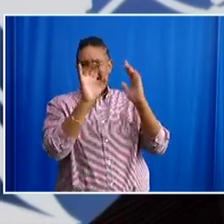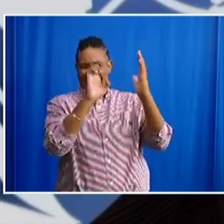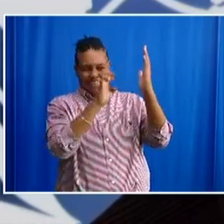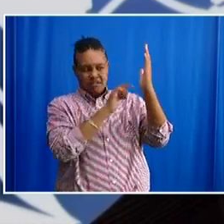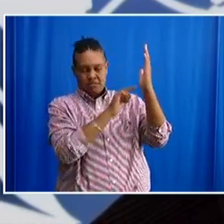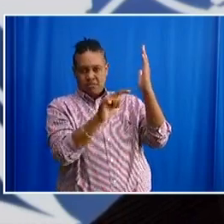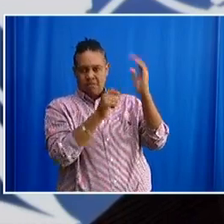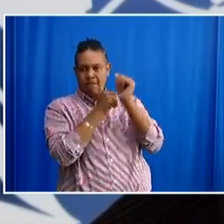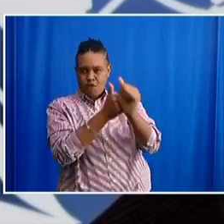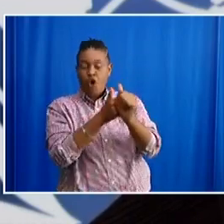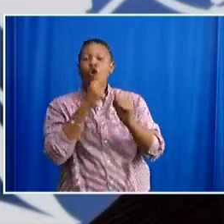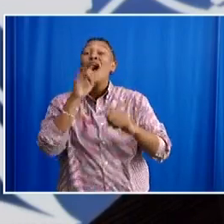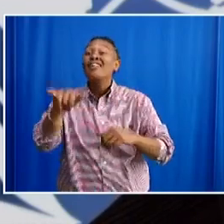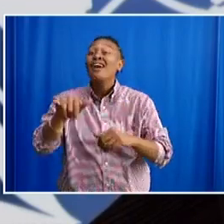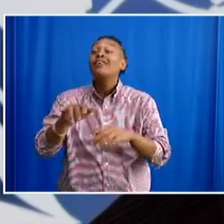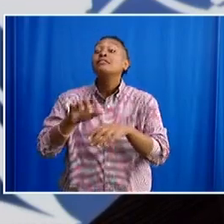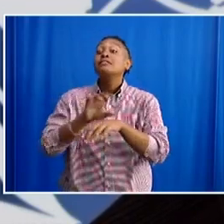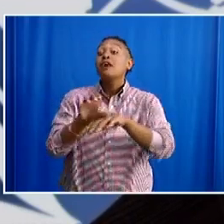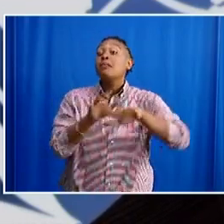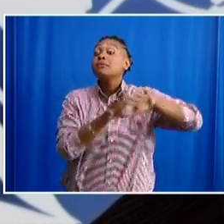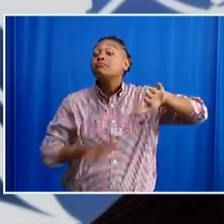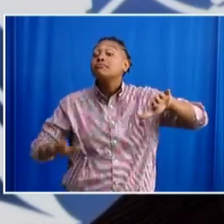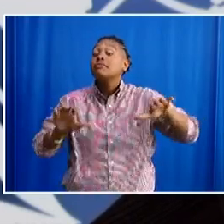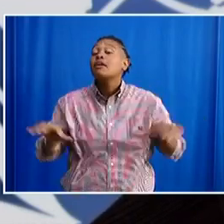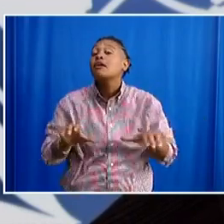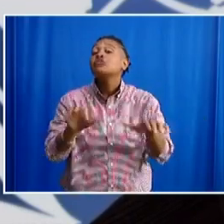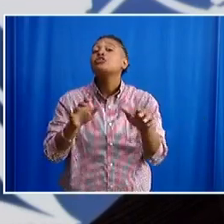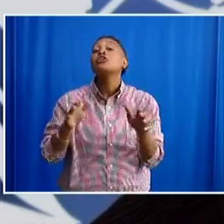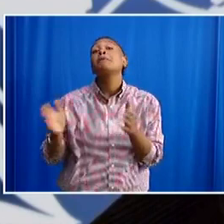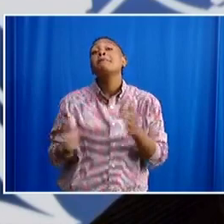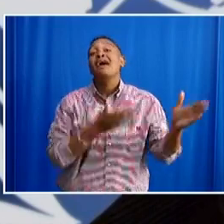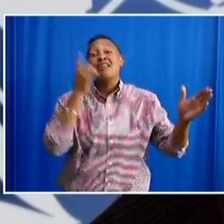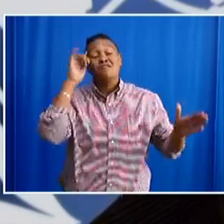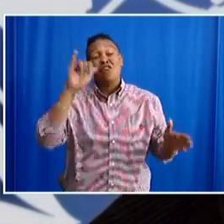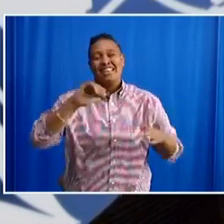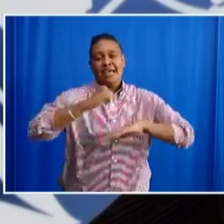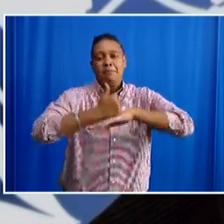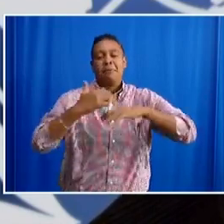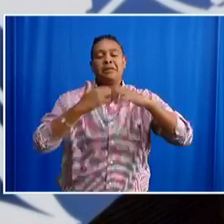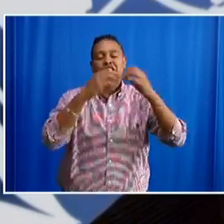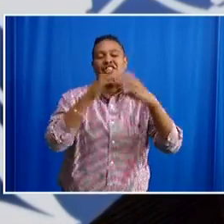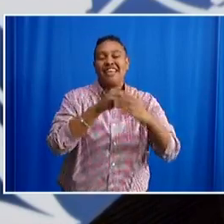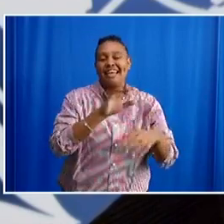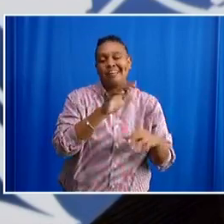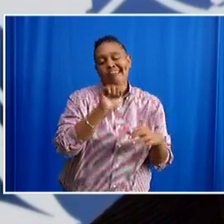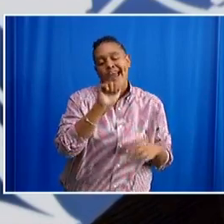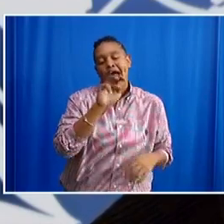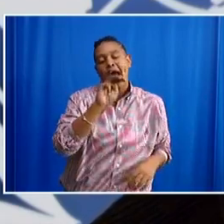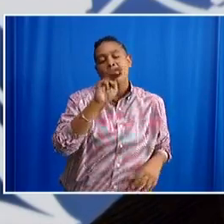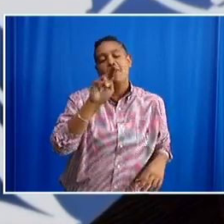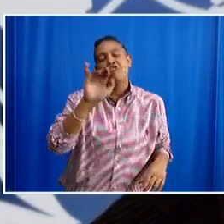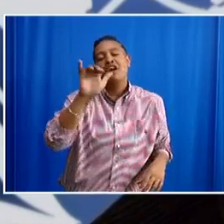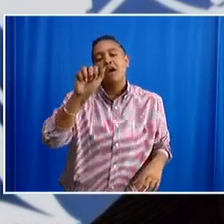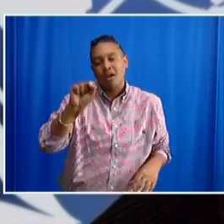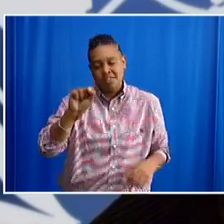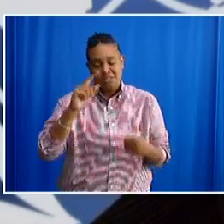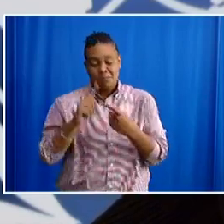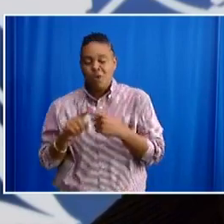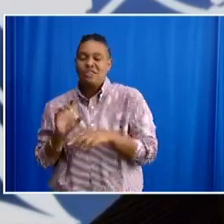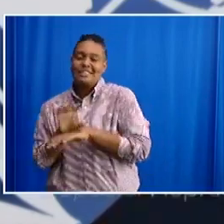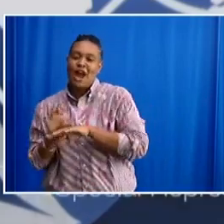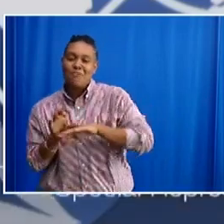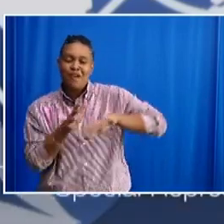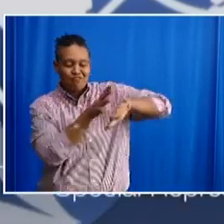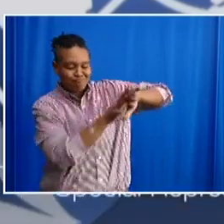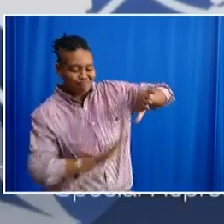Plan for the implementation of the Sendai Framework in the Americas and the Caribbean. I